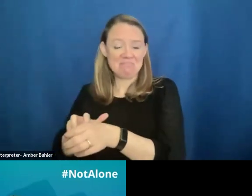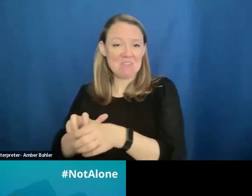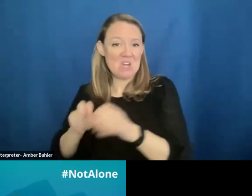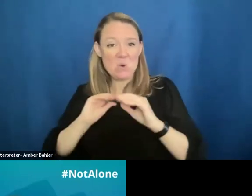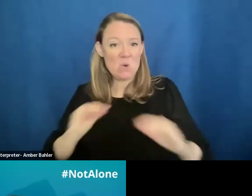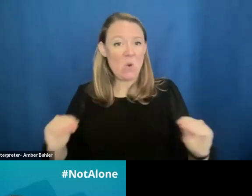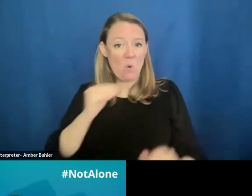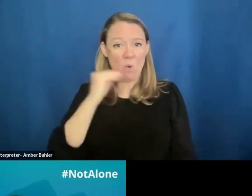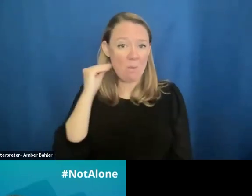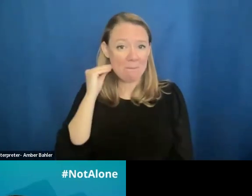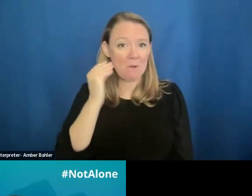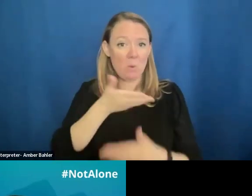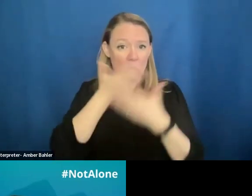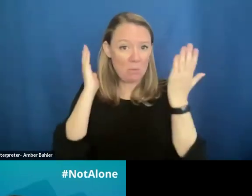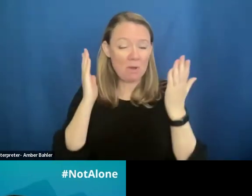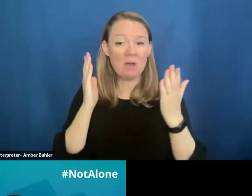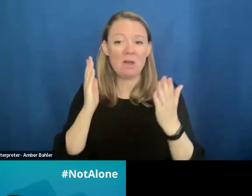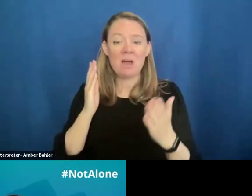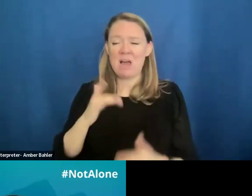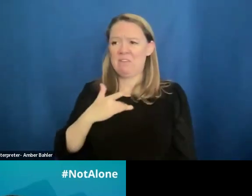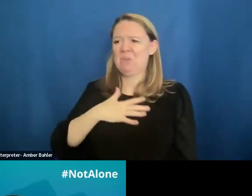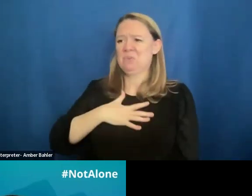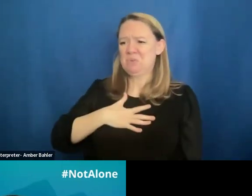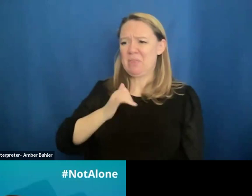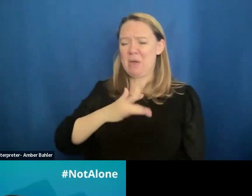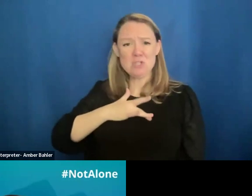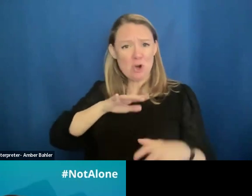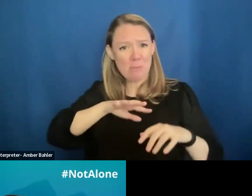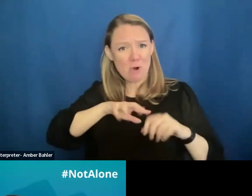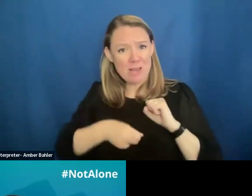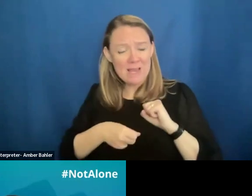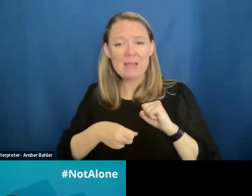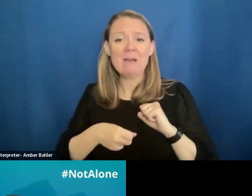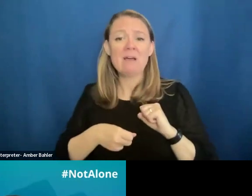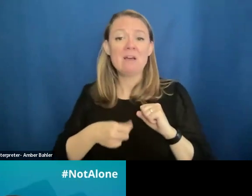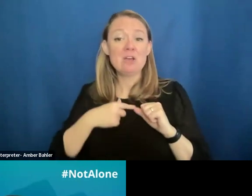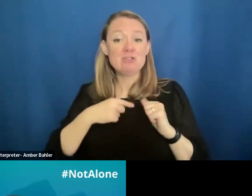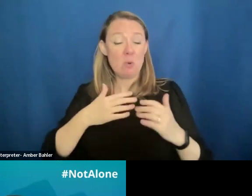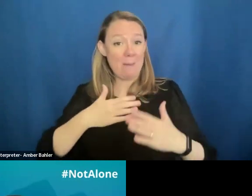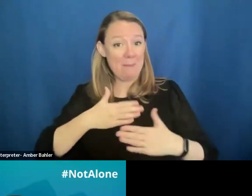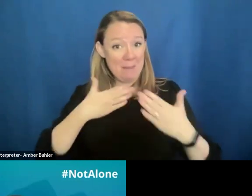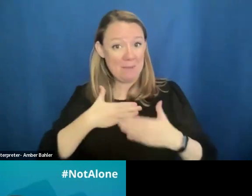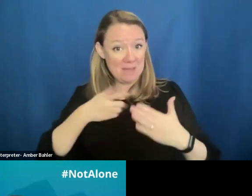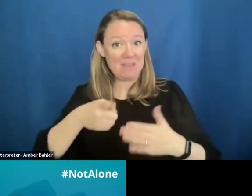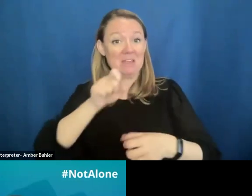it was just heartbreaking. And so I'm just really glad that we're finally getting this work done.